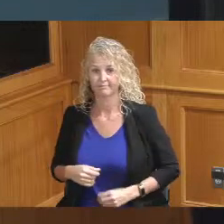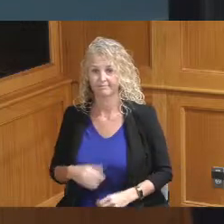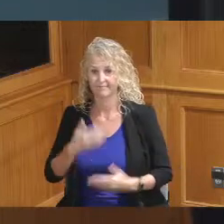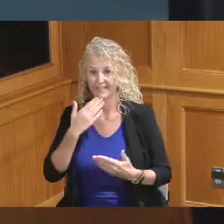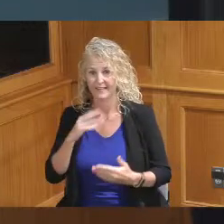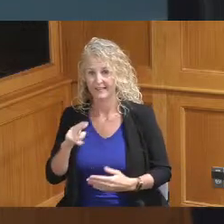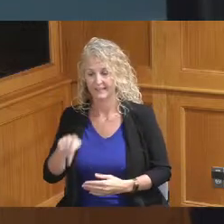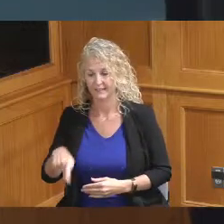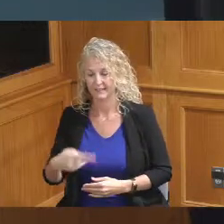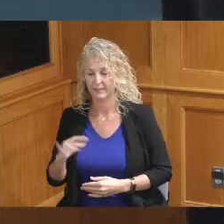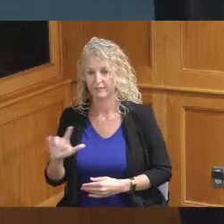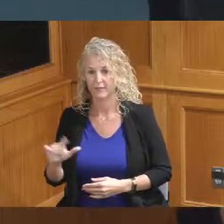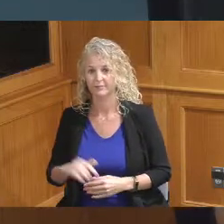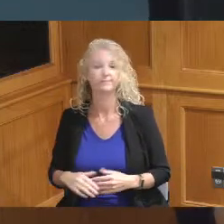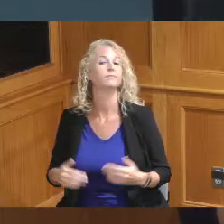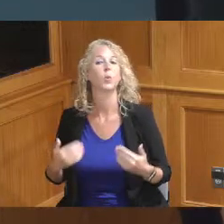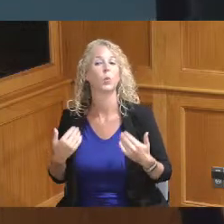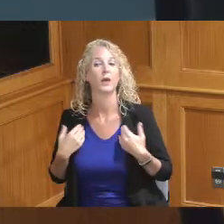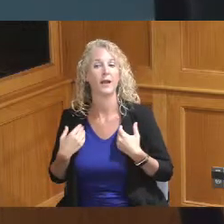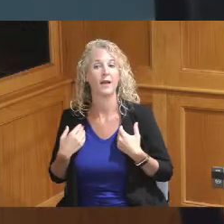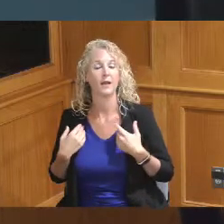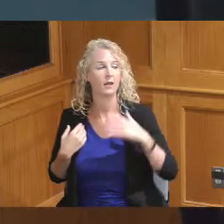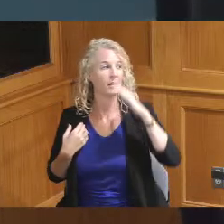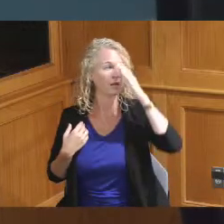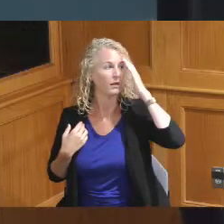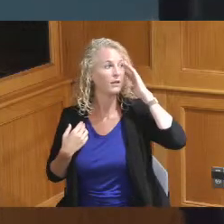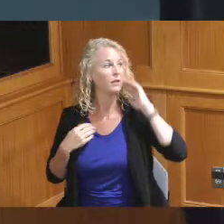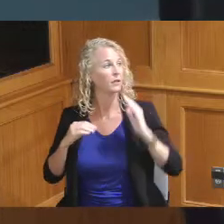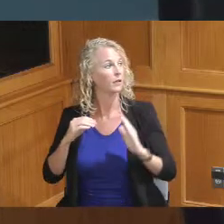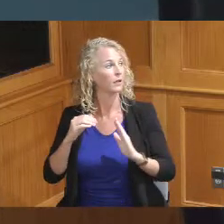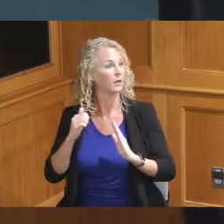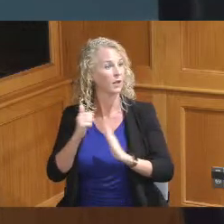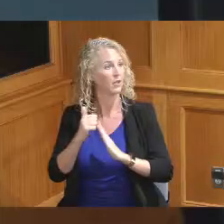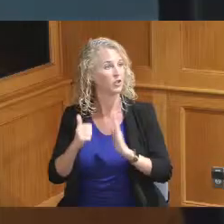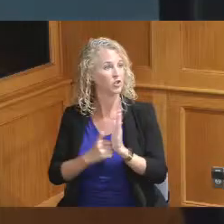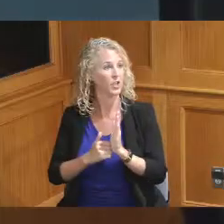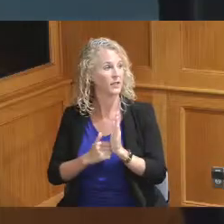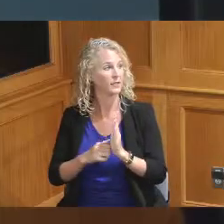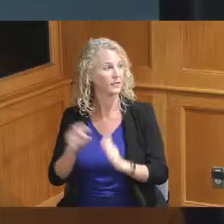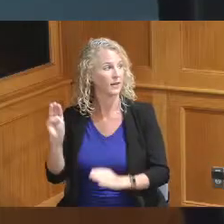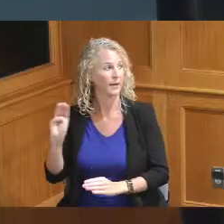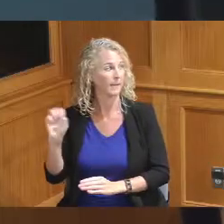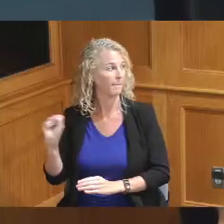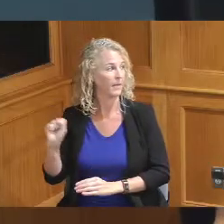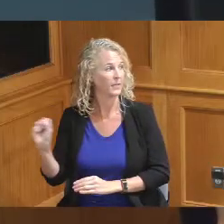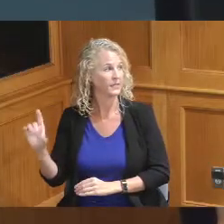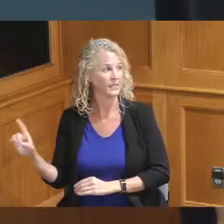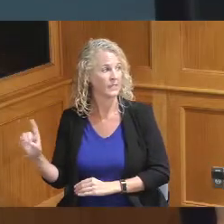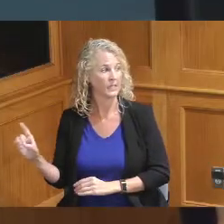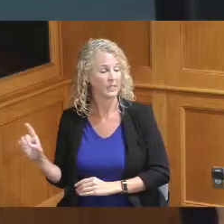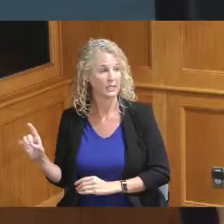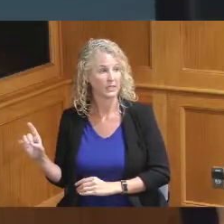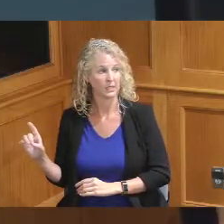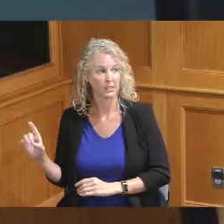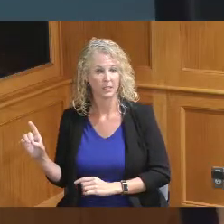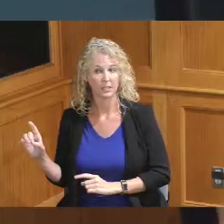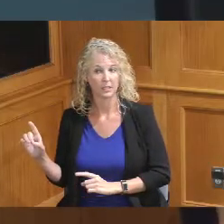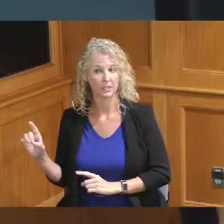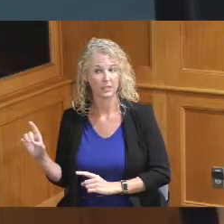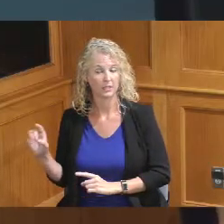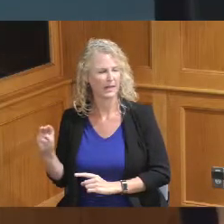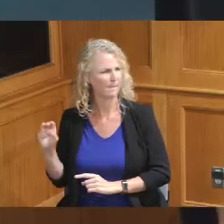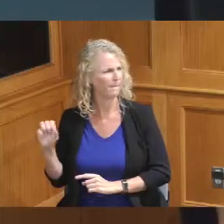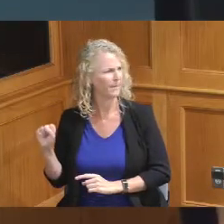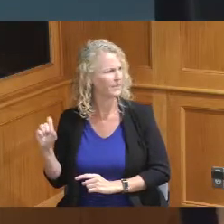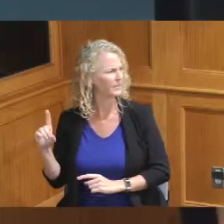Phil. We have an item on our regular agenda for MSD. Is MSD